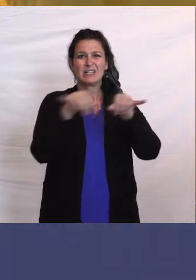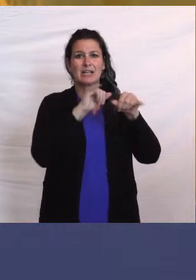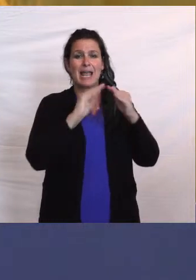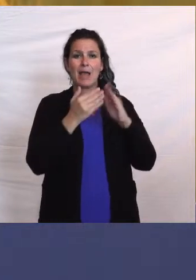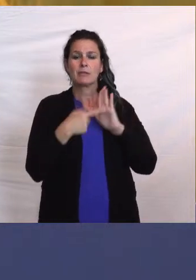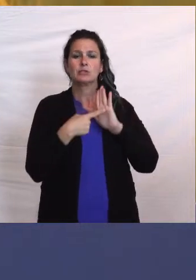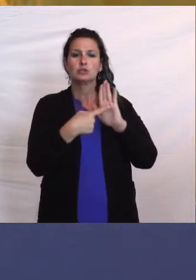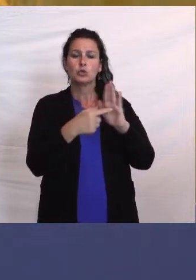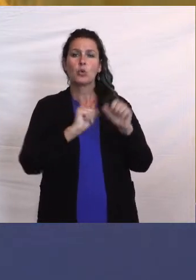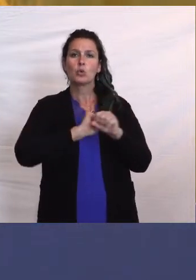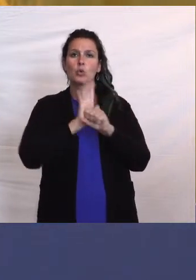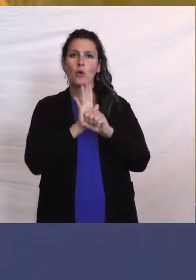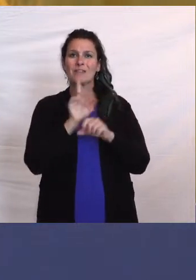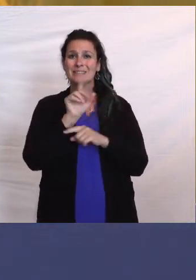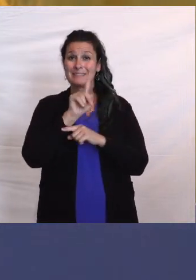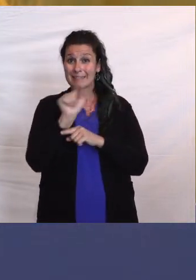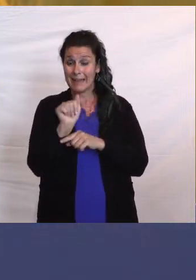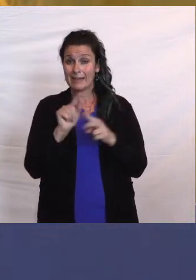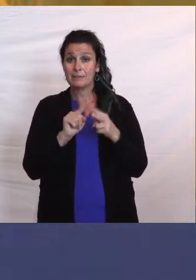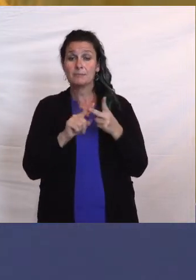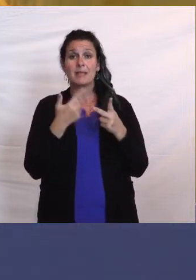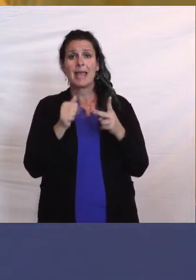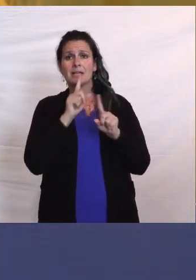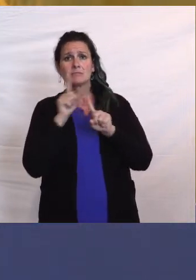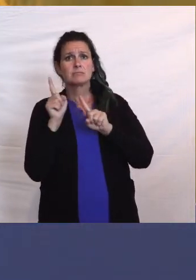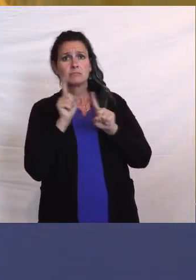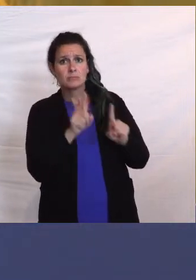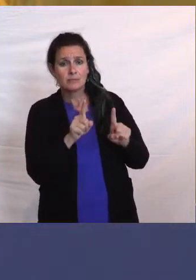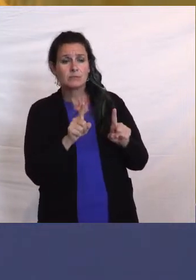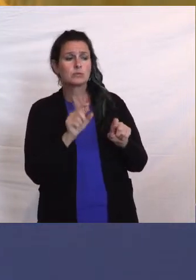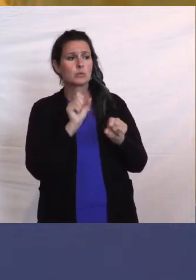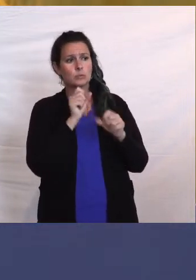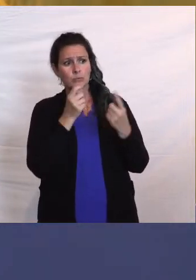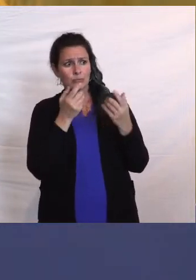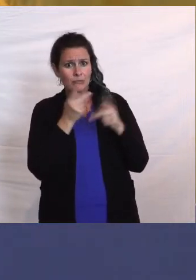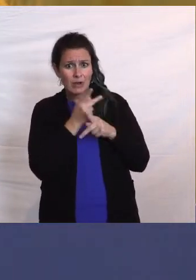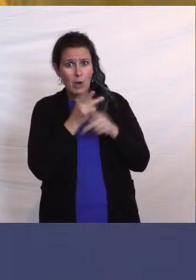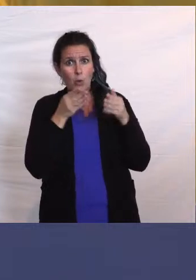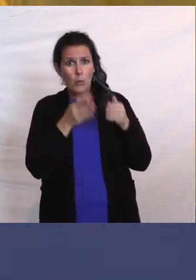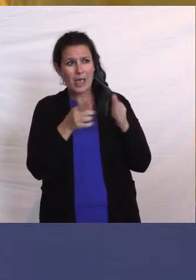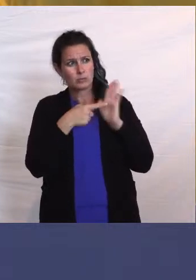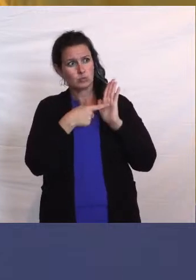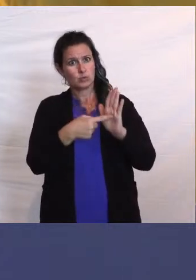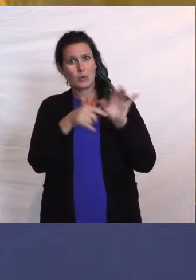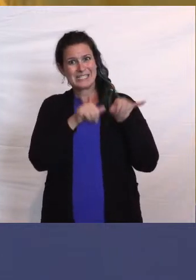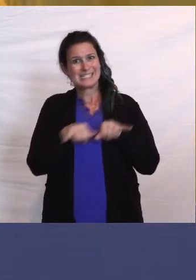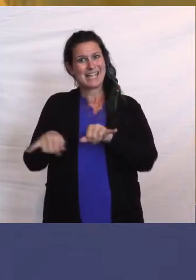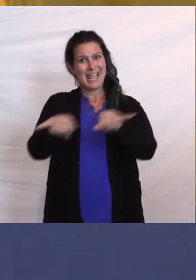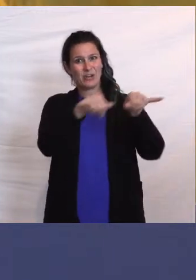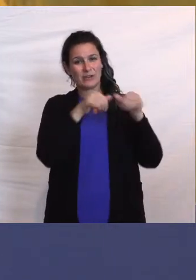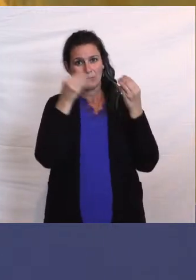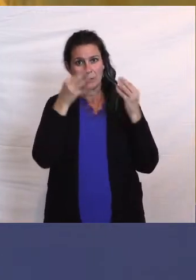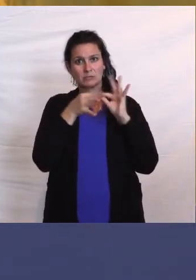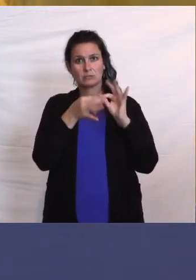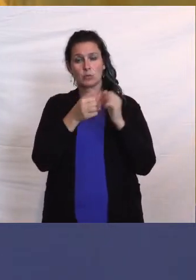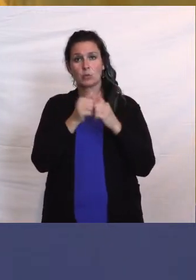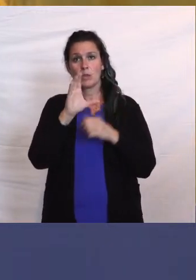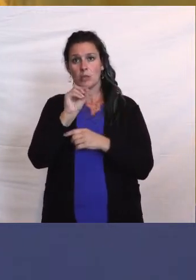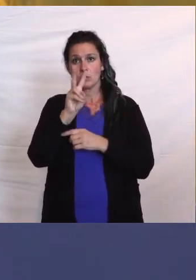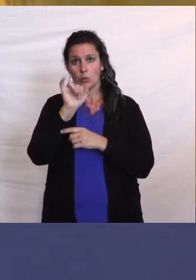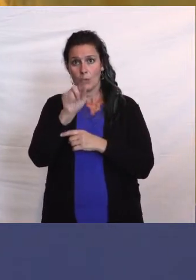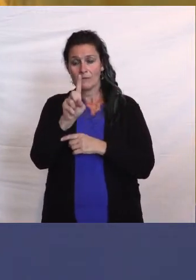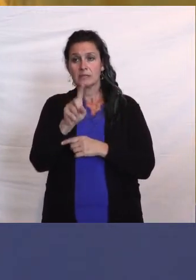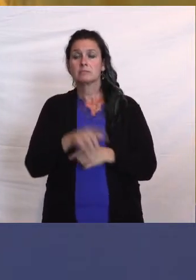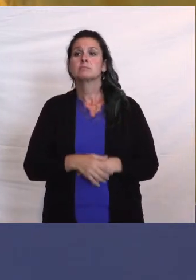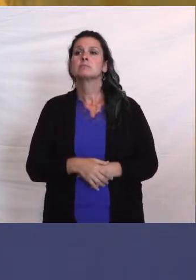case data? And is there any directive or EO in the works to do that? And then separate question, your EOs